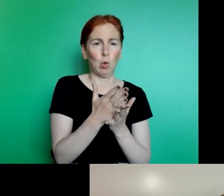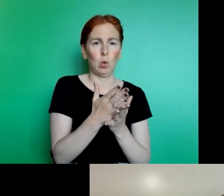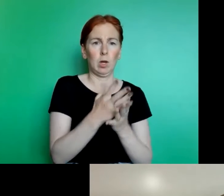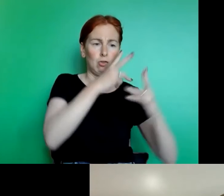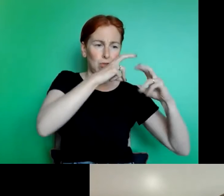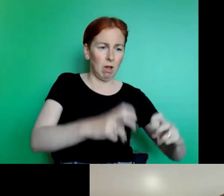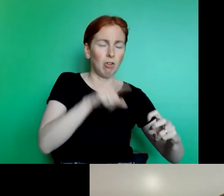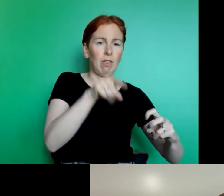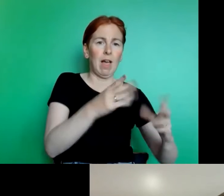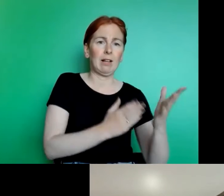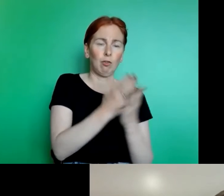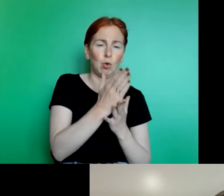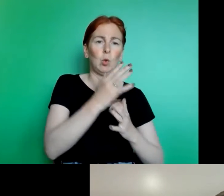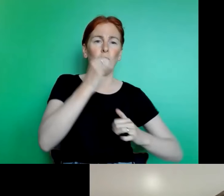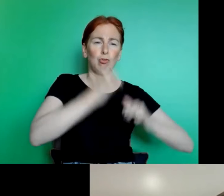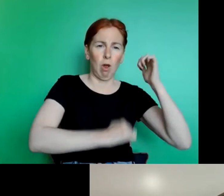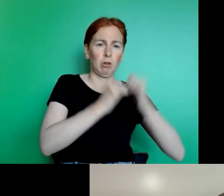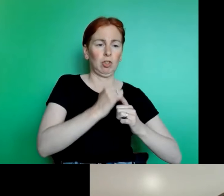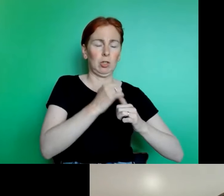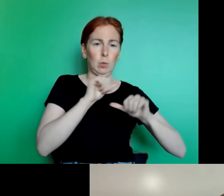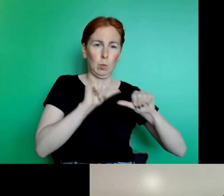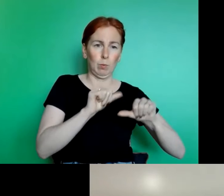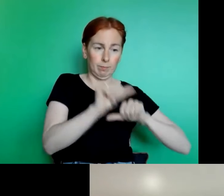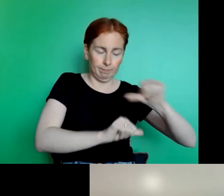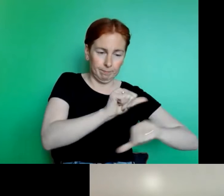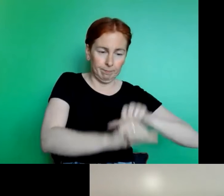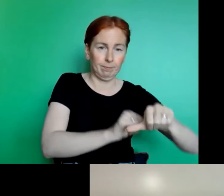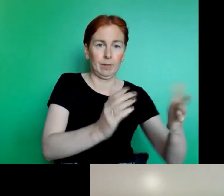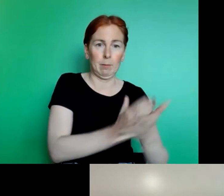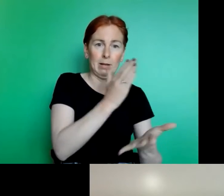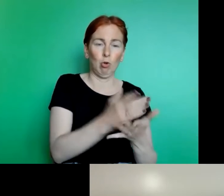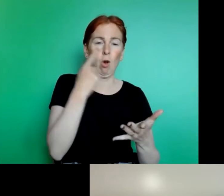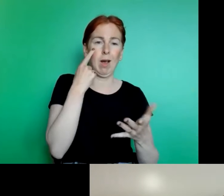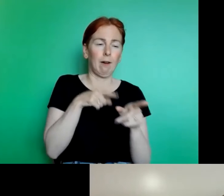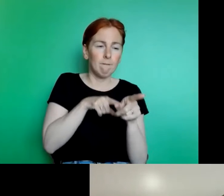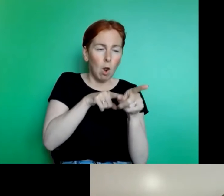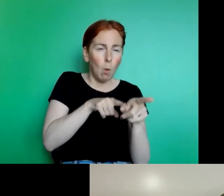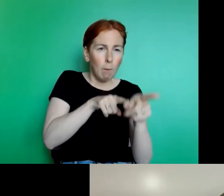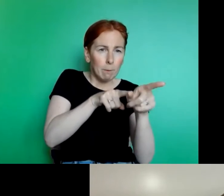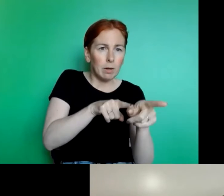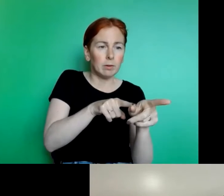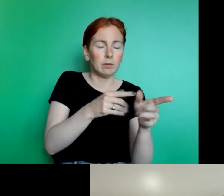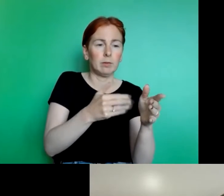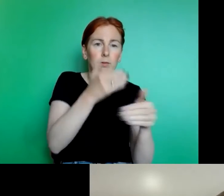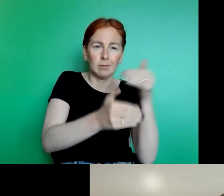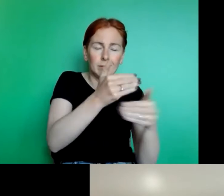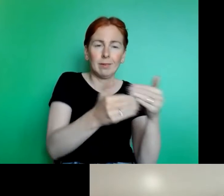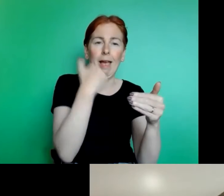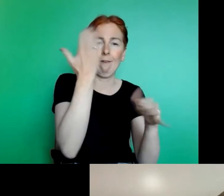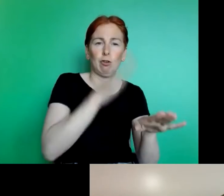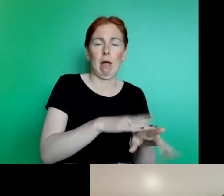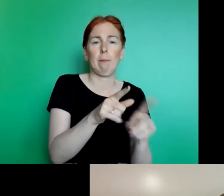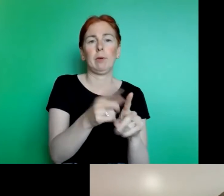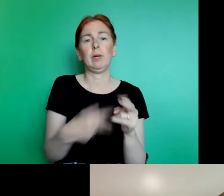to follow up very precisely what's happening over time. Whereas coming to clinic and being seen either by the